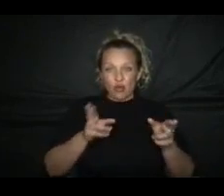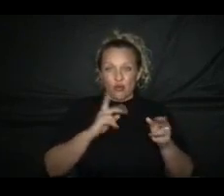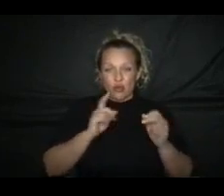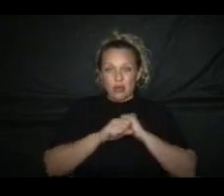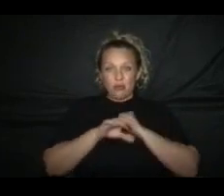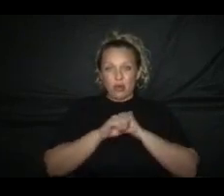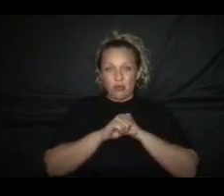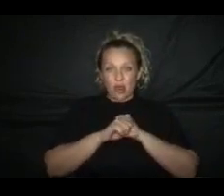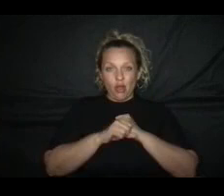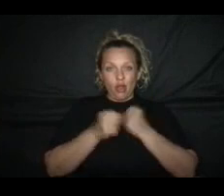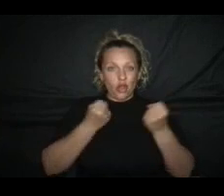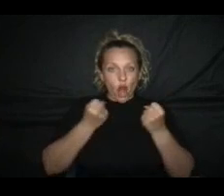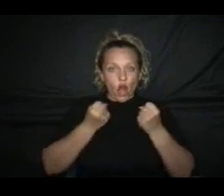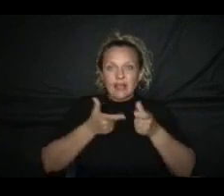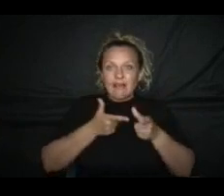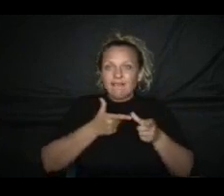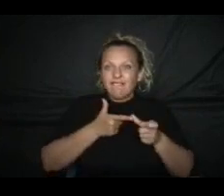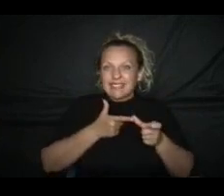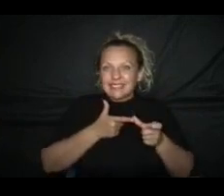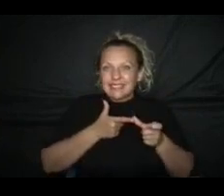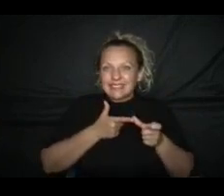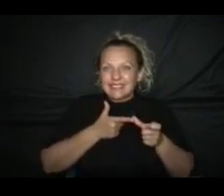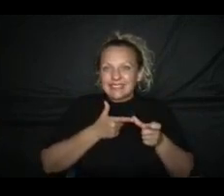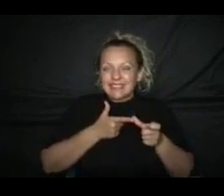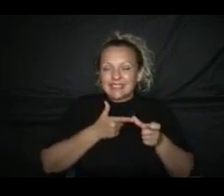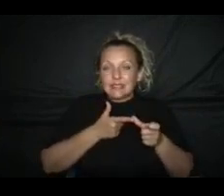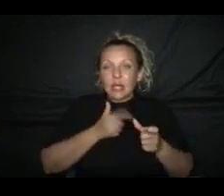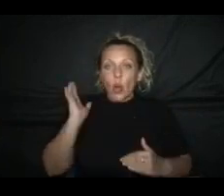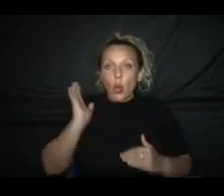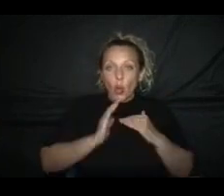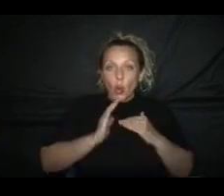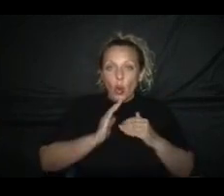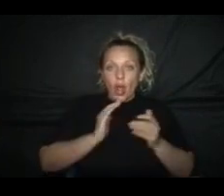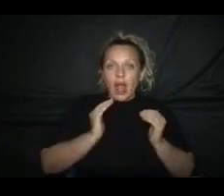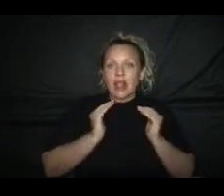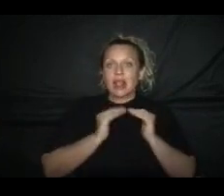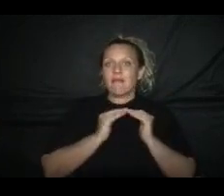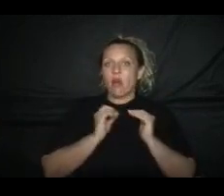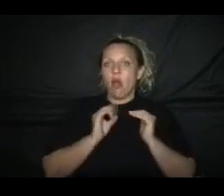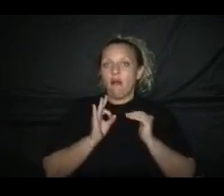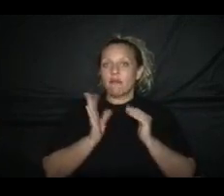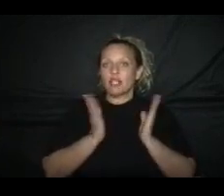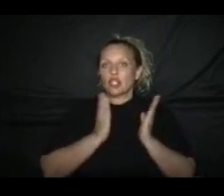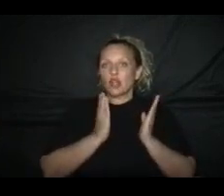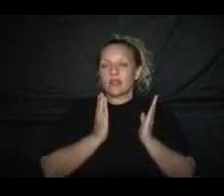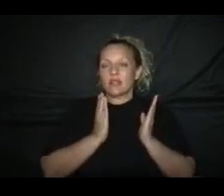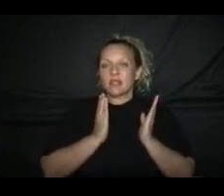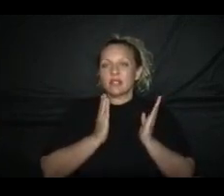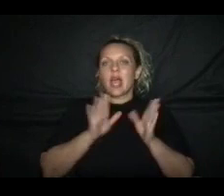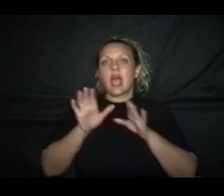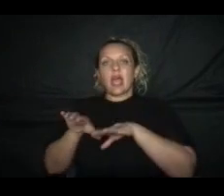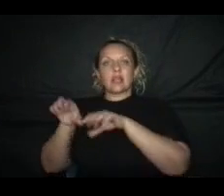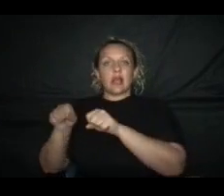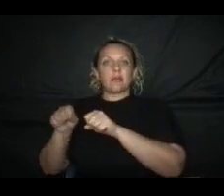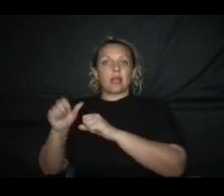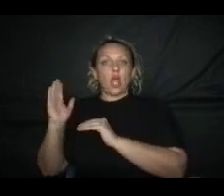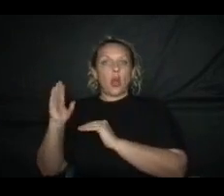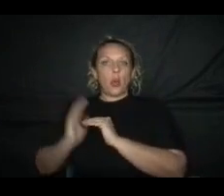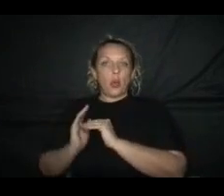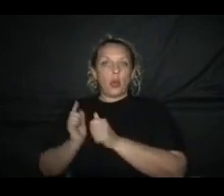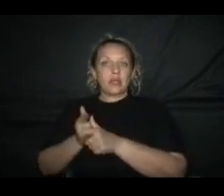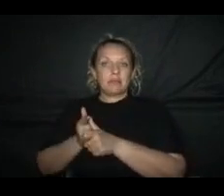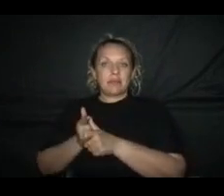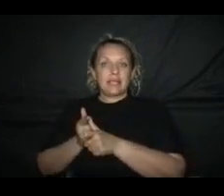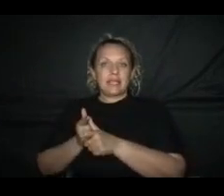moving faster. By eliminating level of service and by adopting lower speed limits, the city would actually